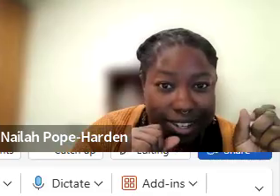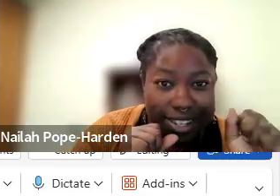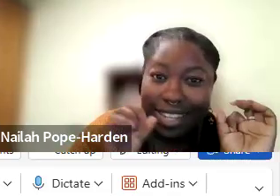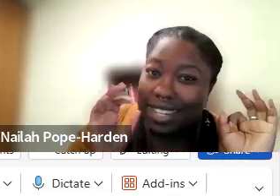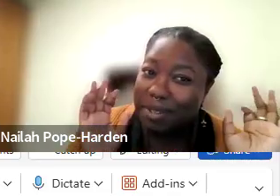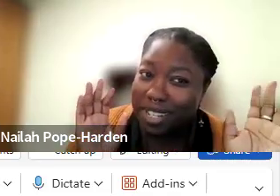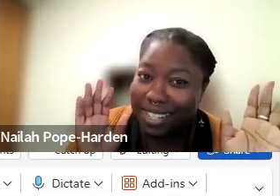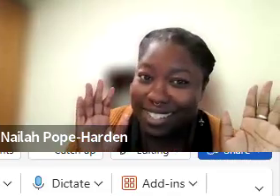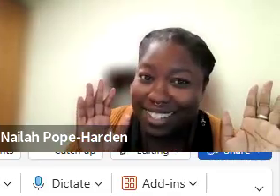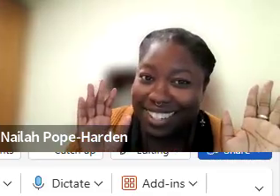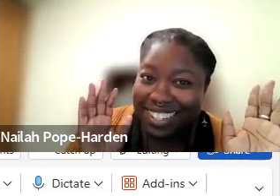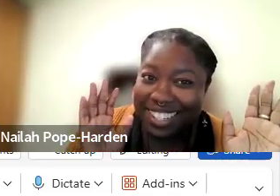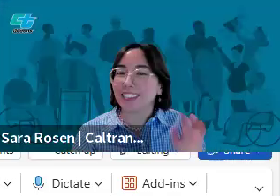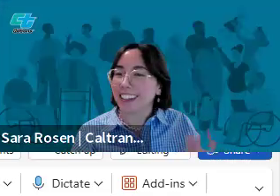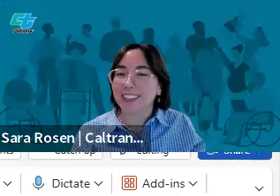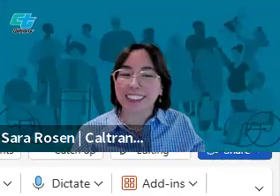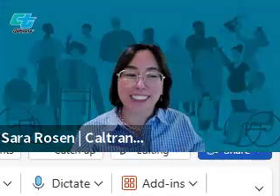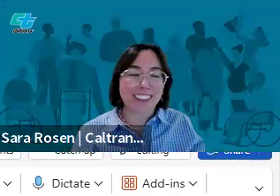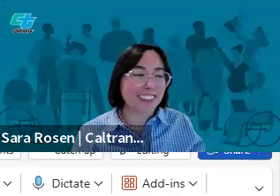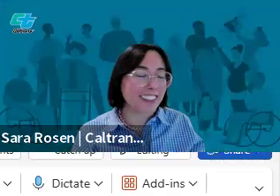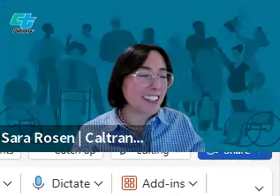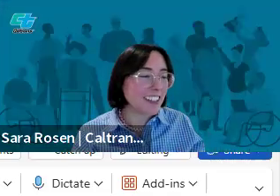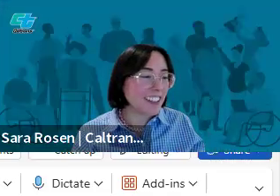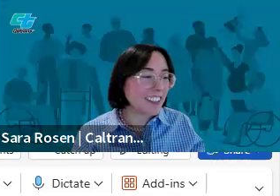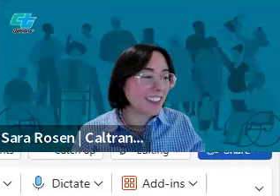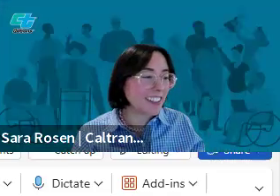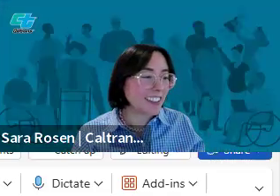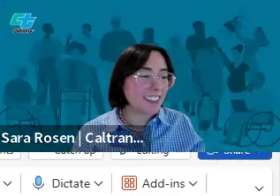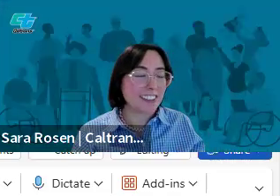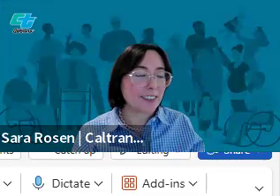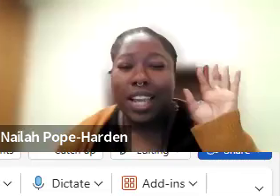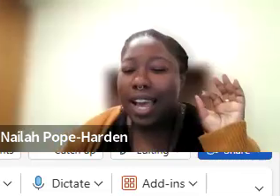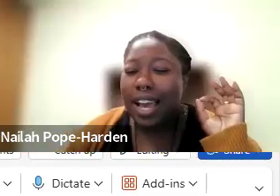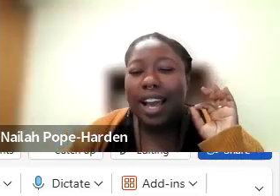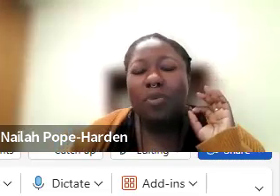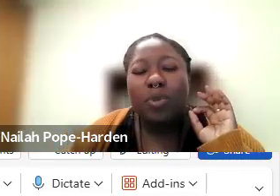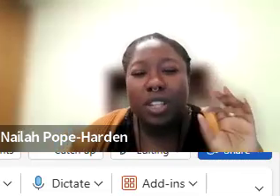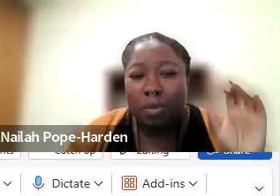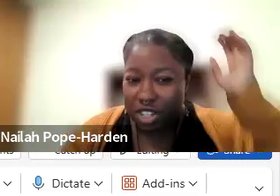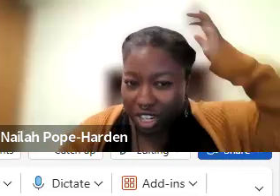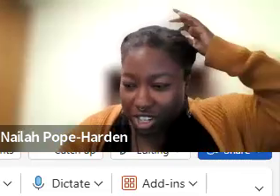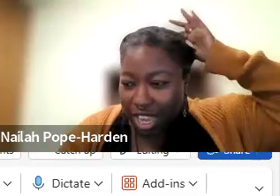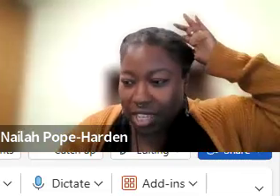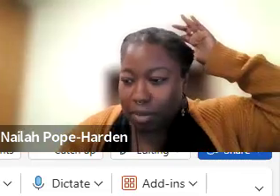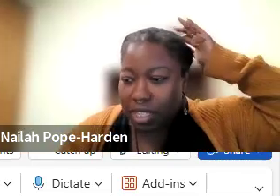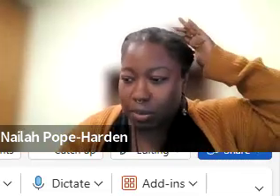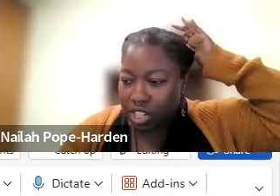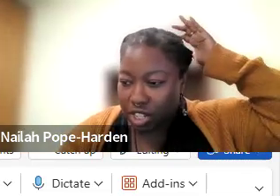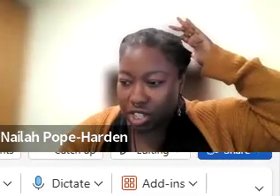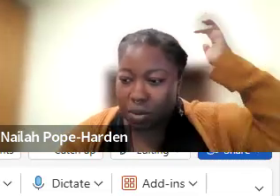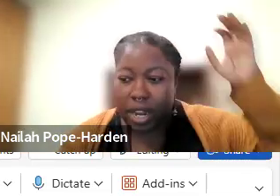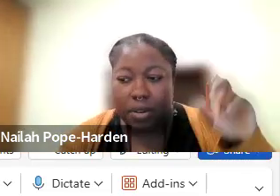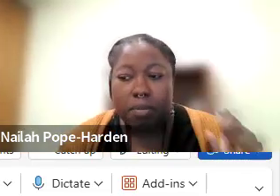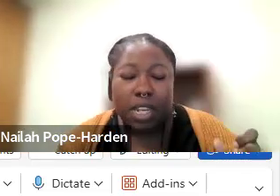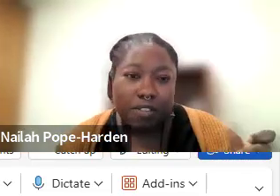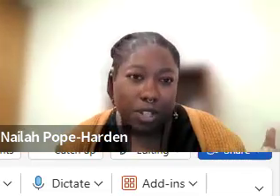Is that going to derail us? No, please go for it. So Randy, I really appreciate your last comments,